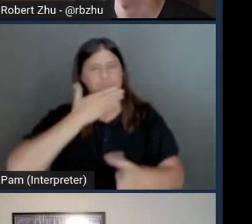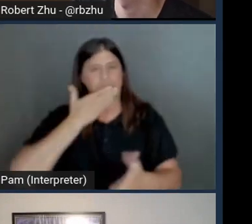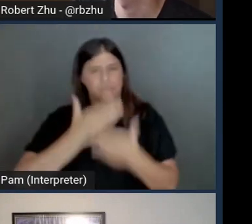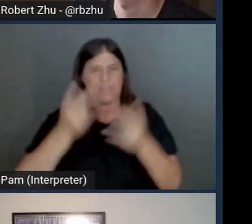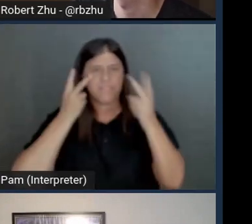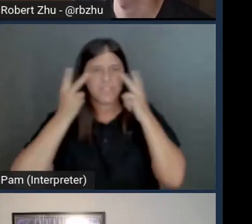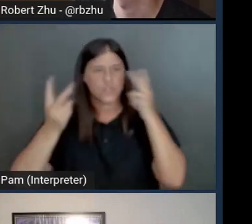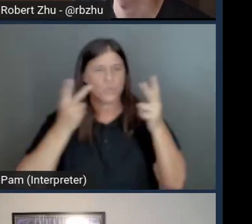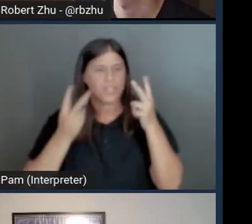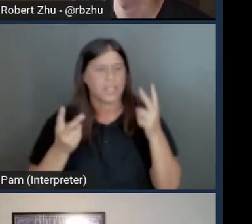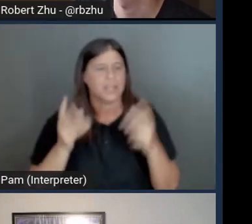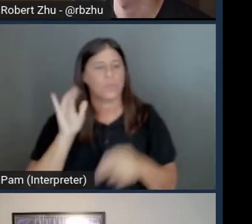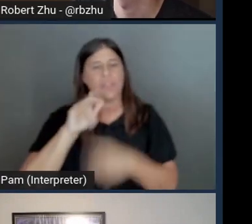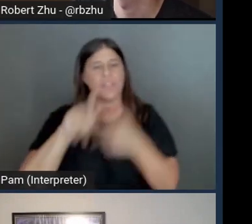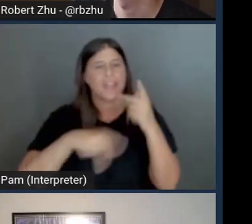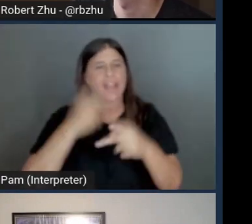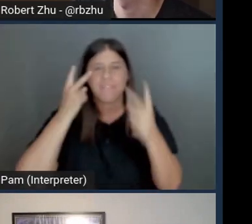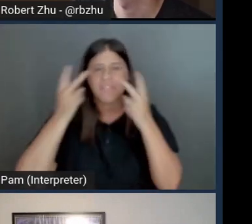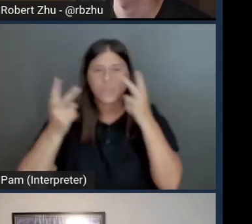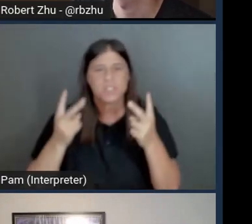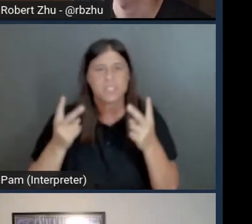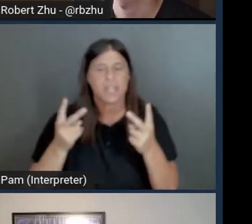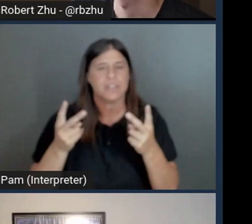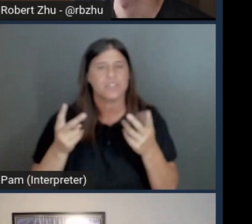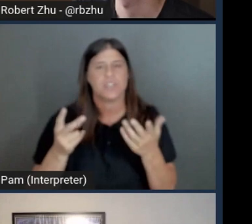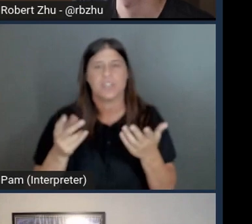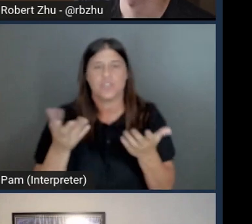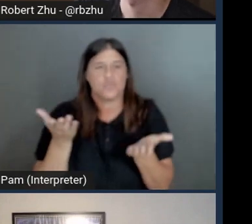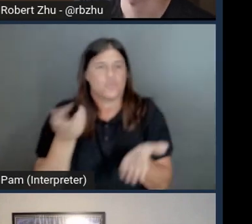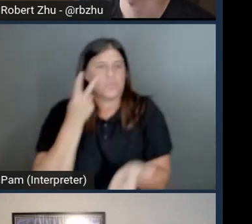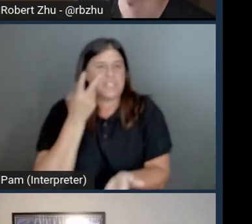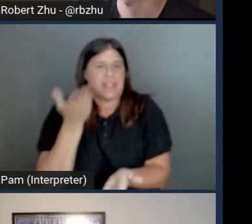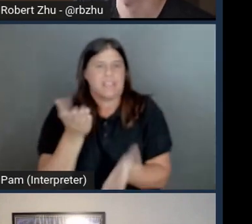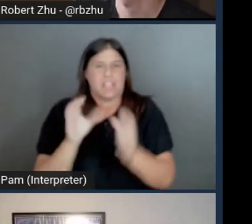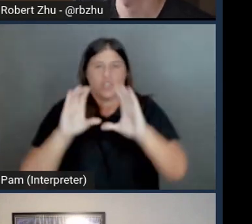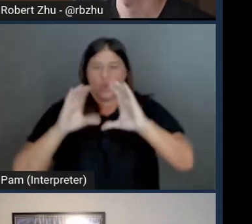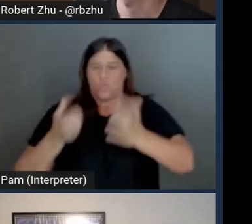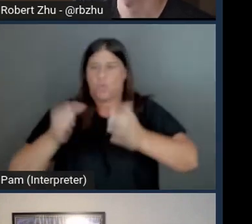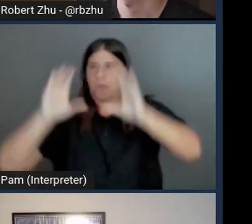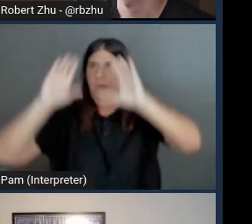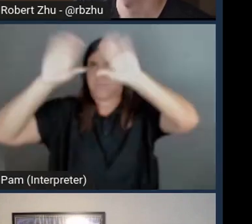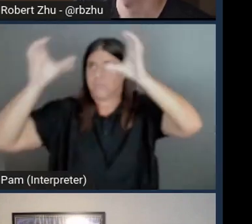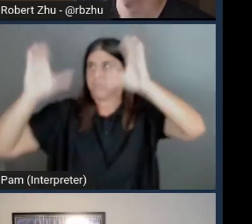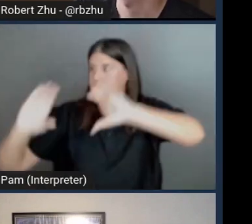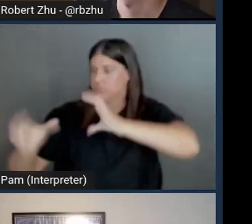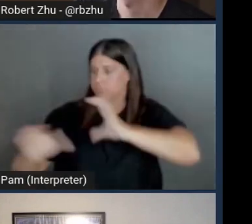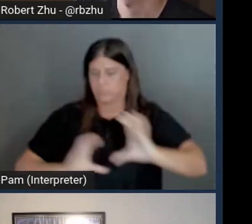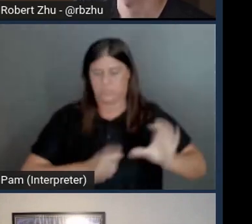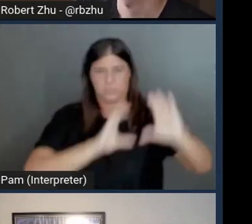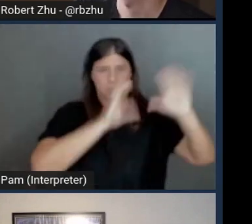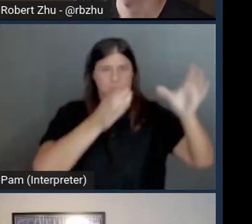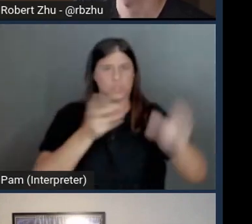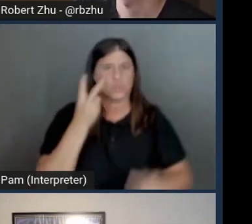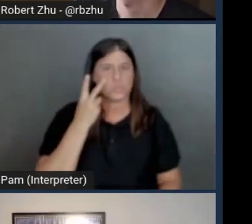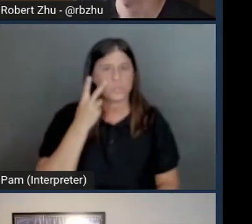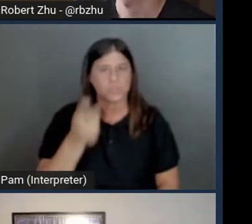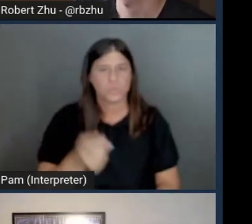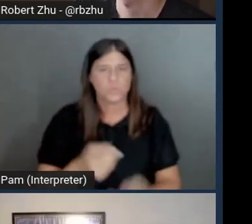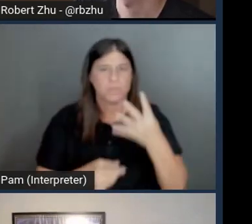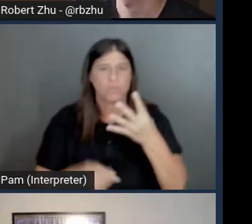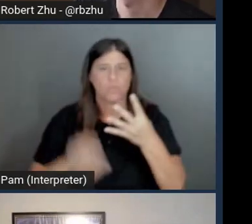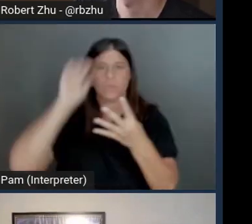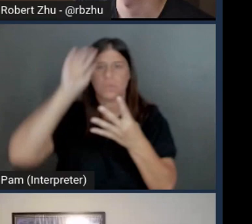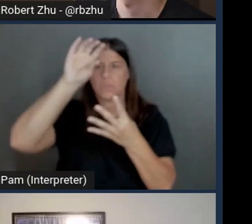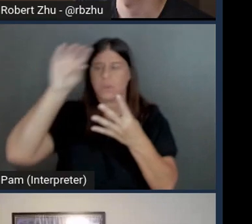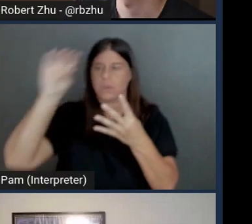visualization. So with this sort of visualization, out of the box, we get this sort of grouping by label. So, in this case, you can see we have 4 posts that are